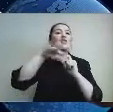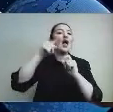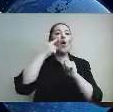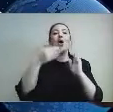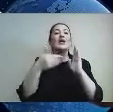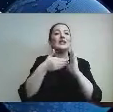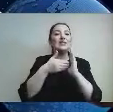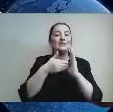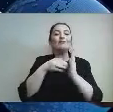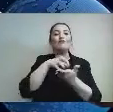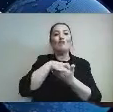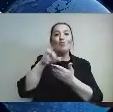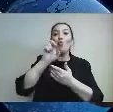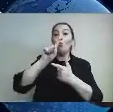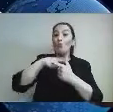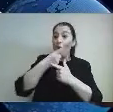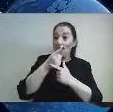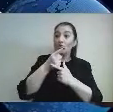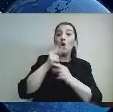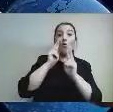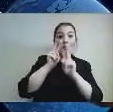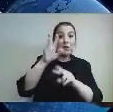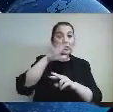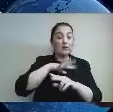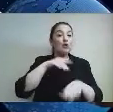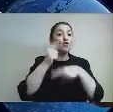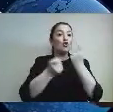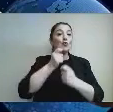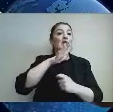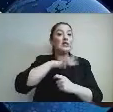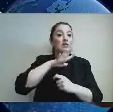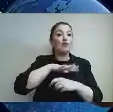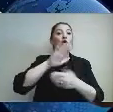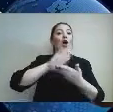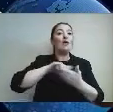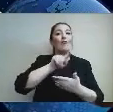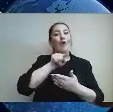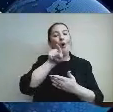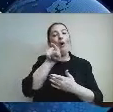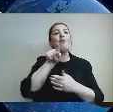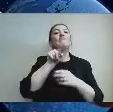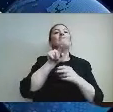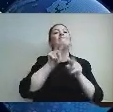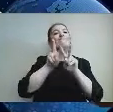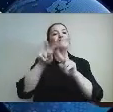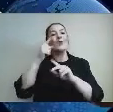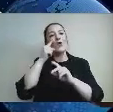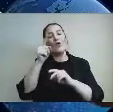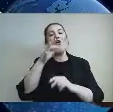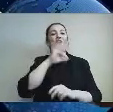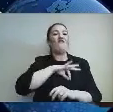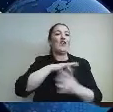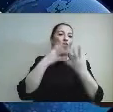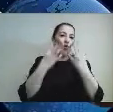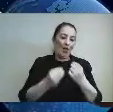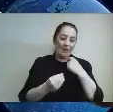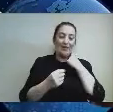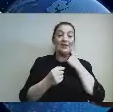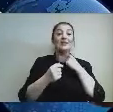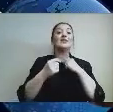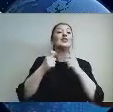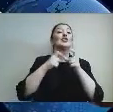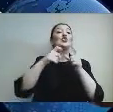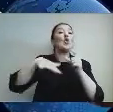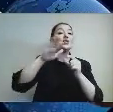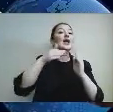to undertake or see projects for social entrepreneurship. We talk about the young people, and we have